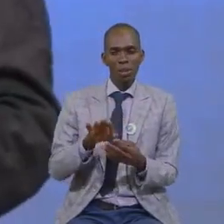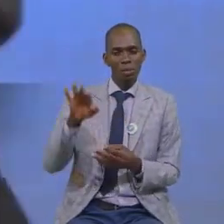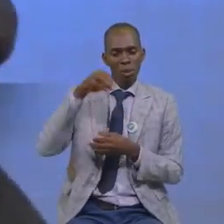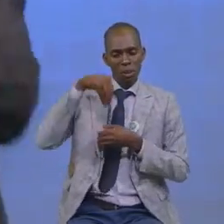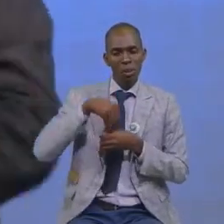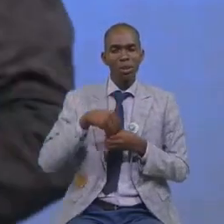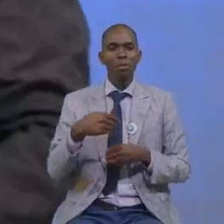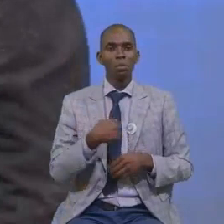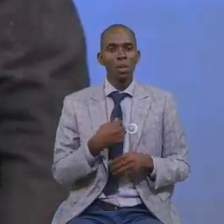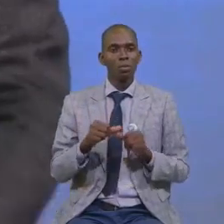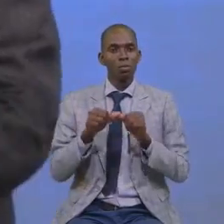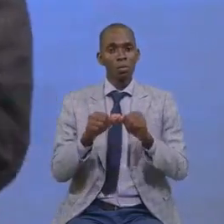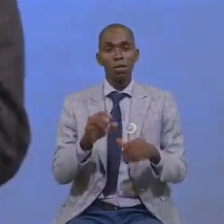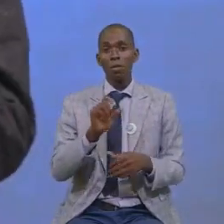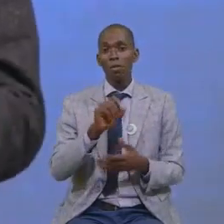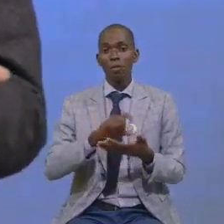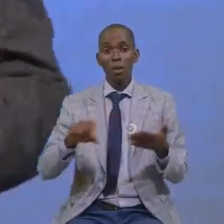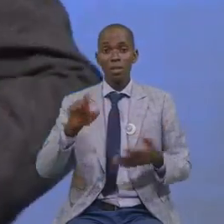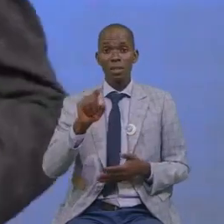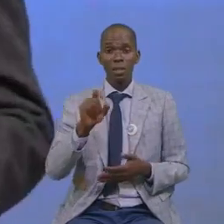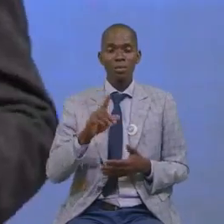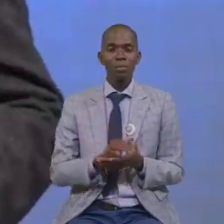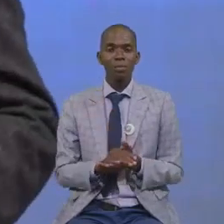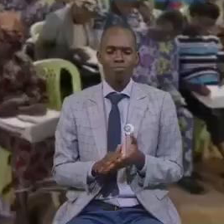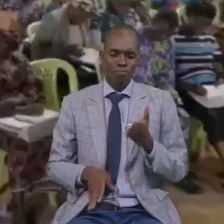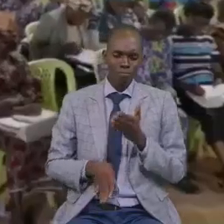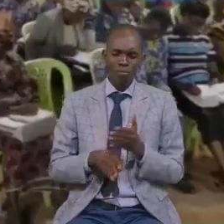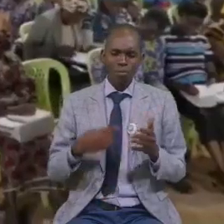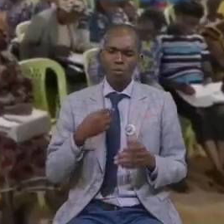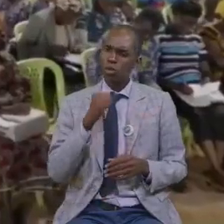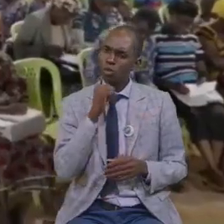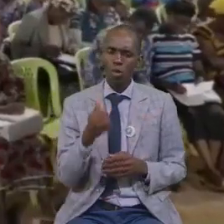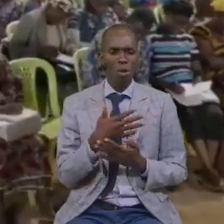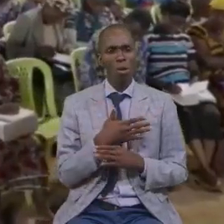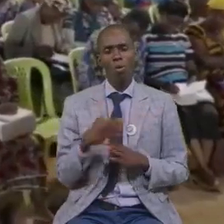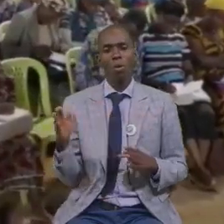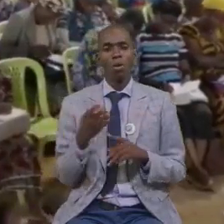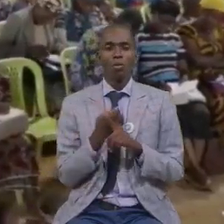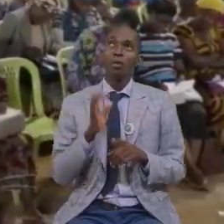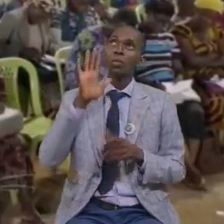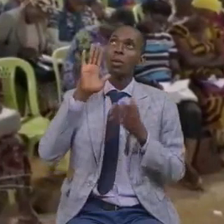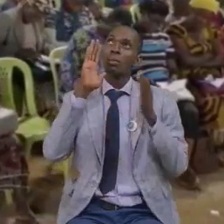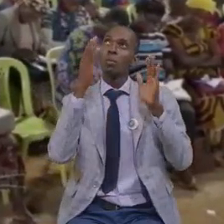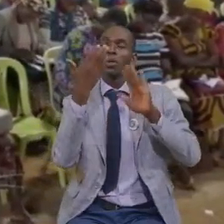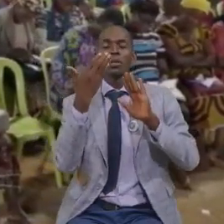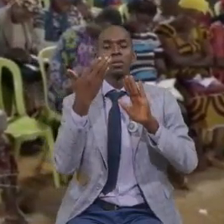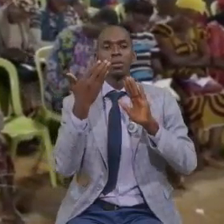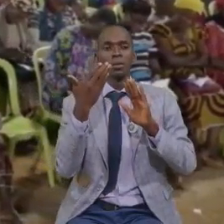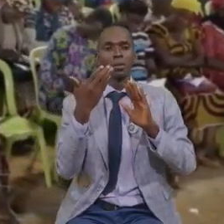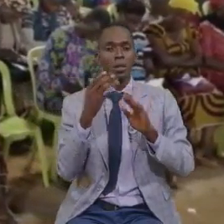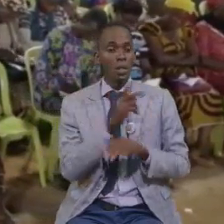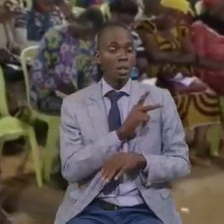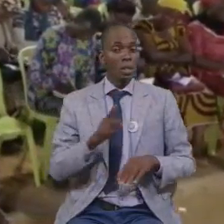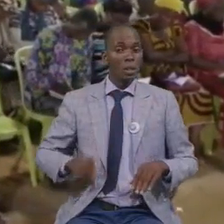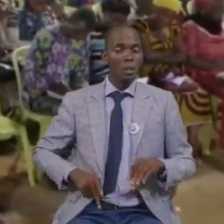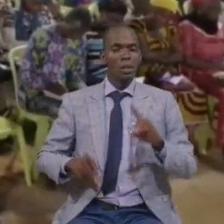Look at verse 11. In verse 11, cast me not away from thy presence. King David, why